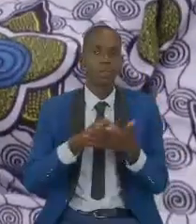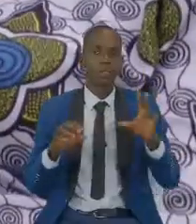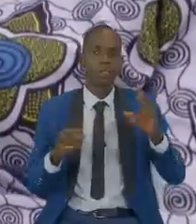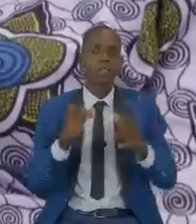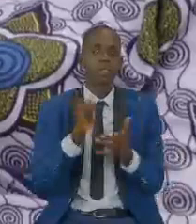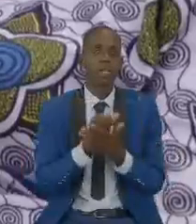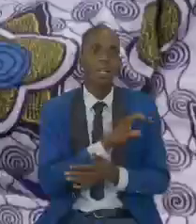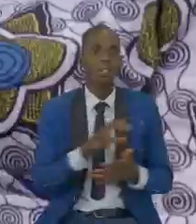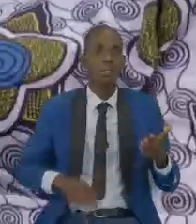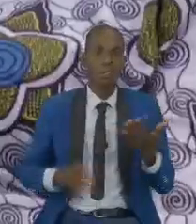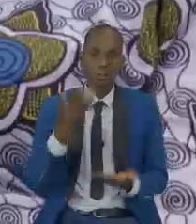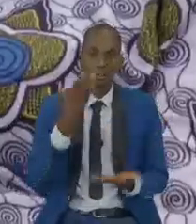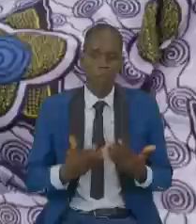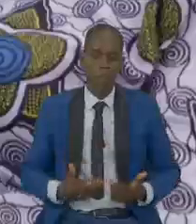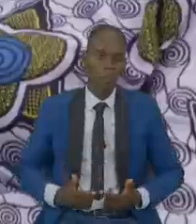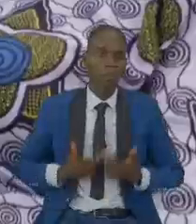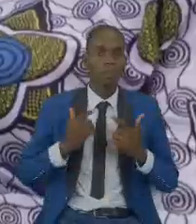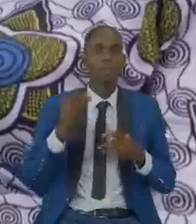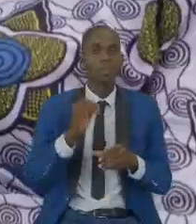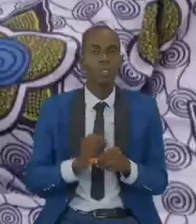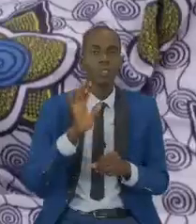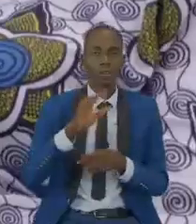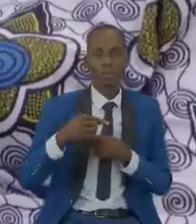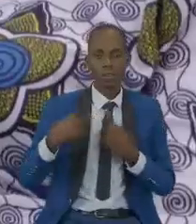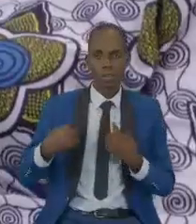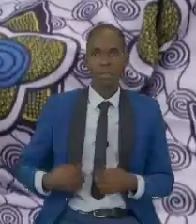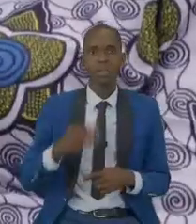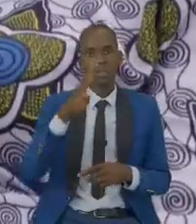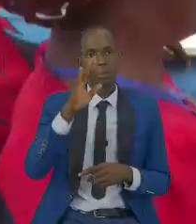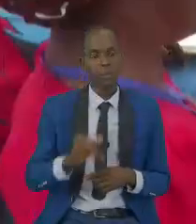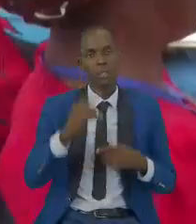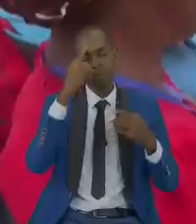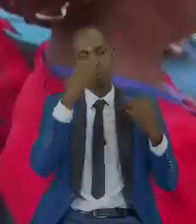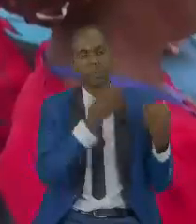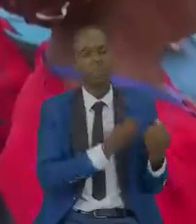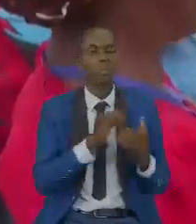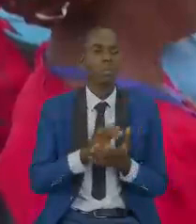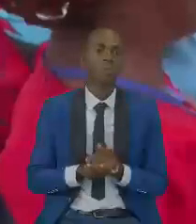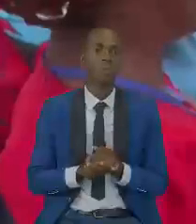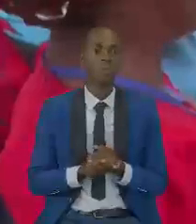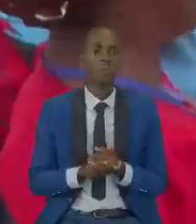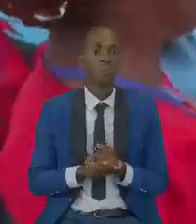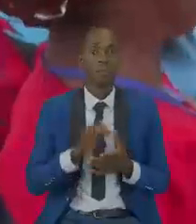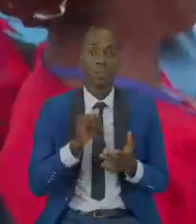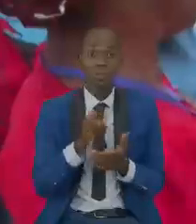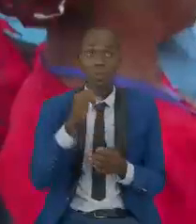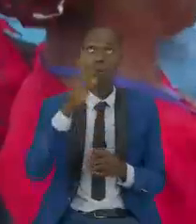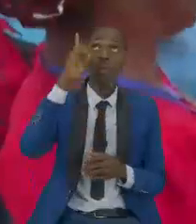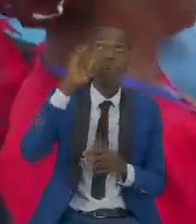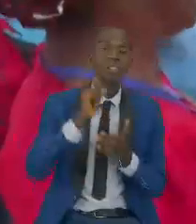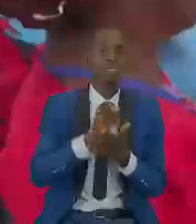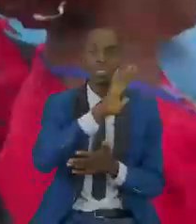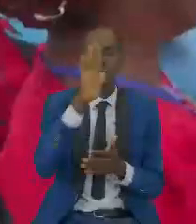Christ may dwell in your hearts by faith. The one that never lost